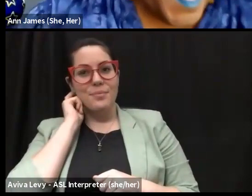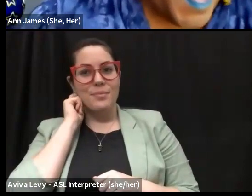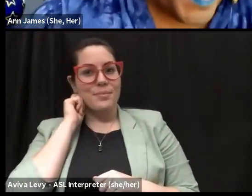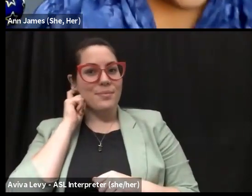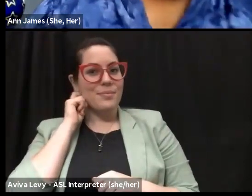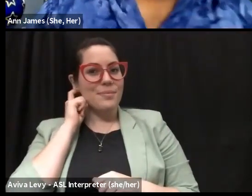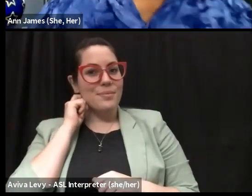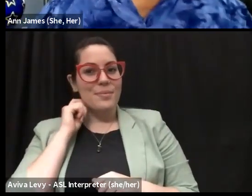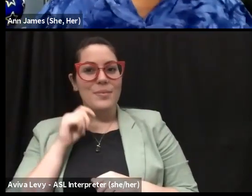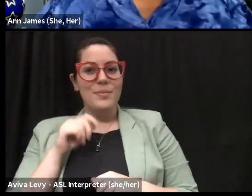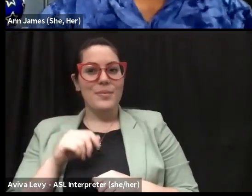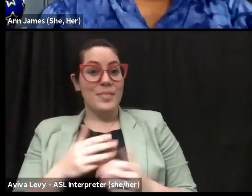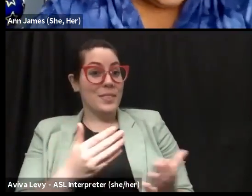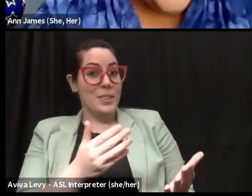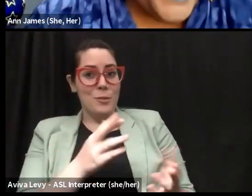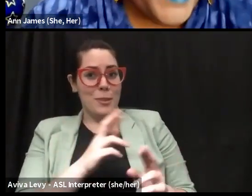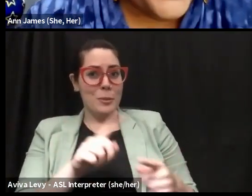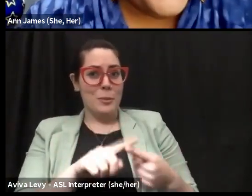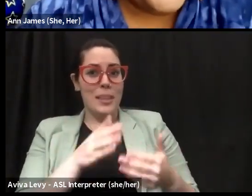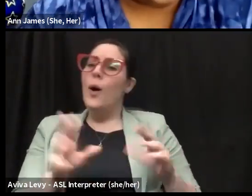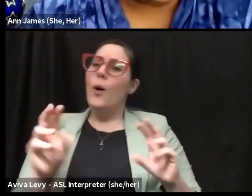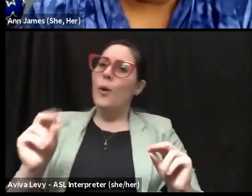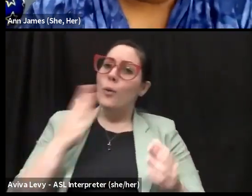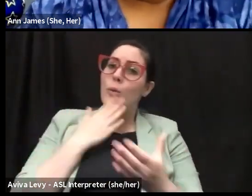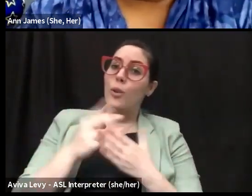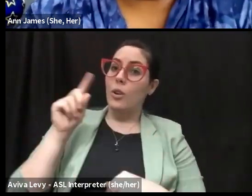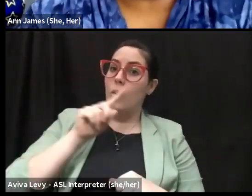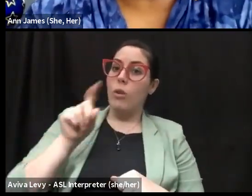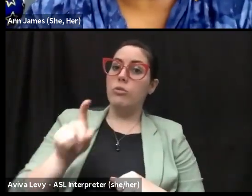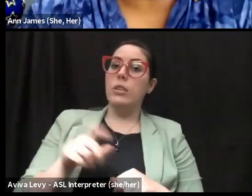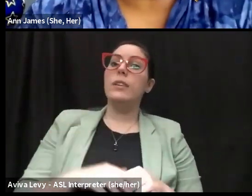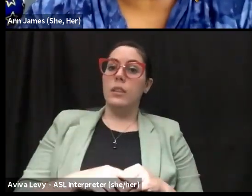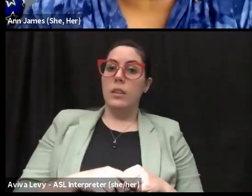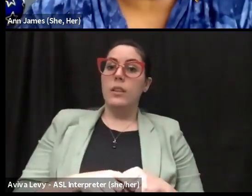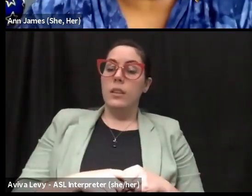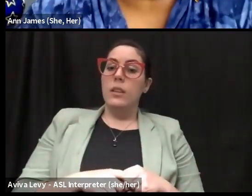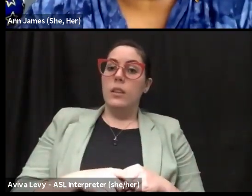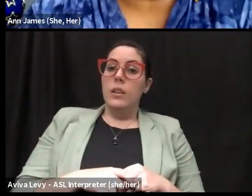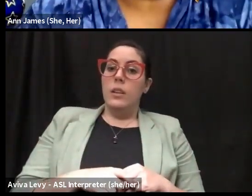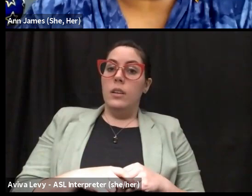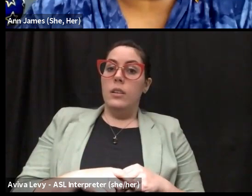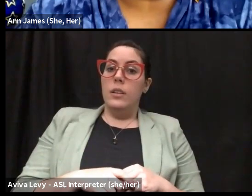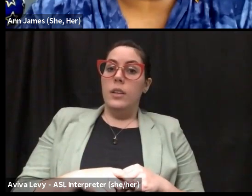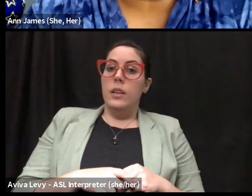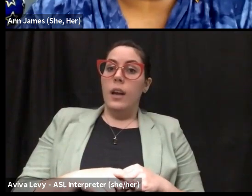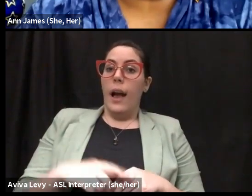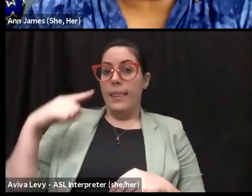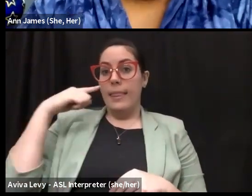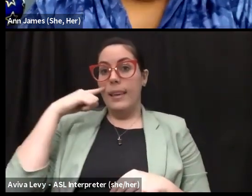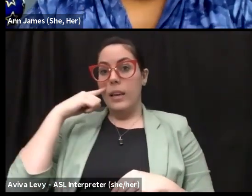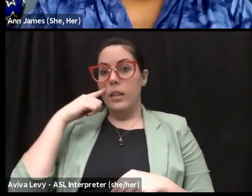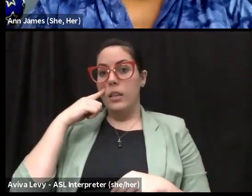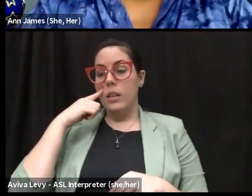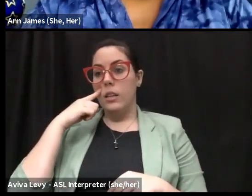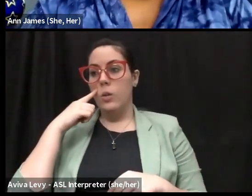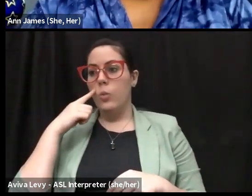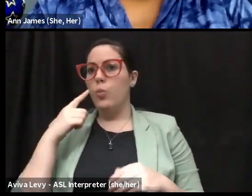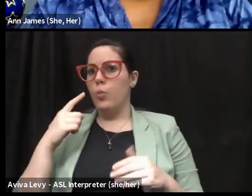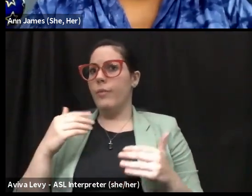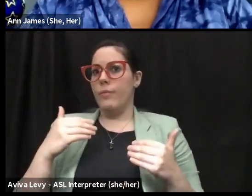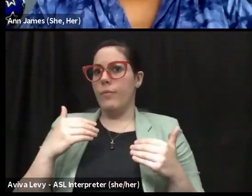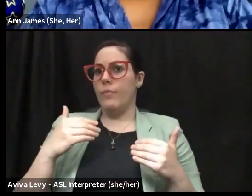Oh, hi. Hi. No. It's a really, really good question. And maybe it also, there's been an amazing conversation